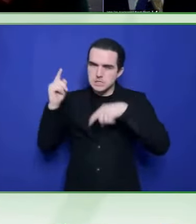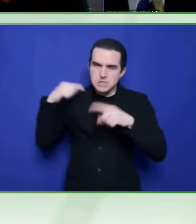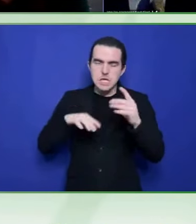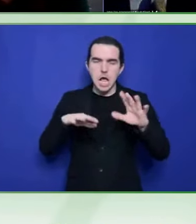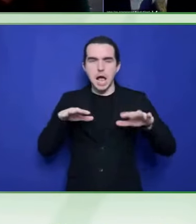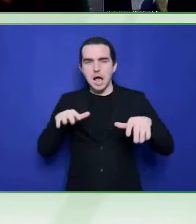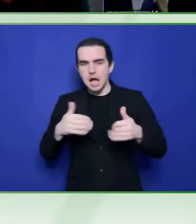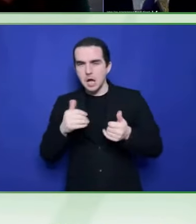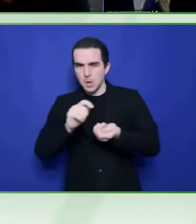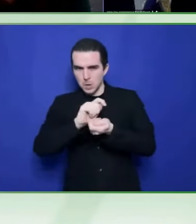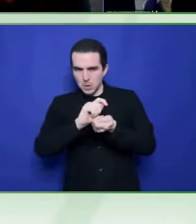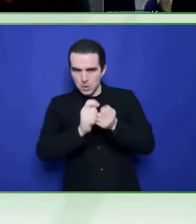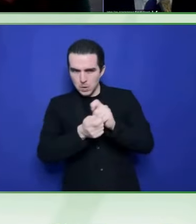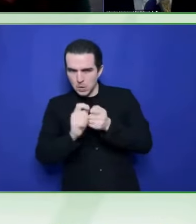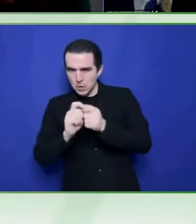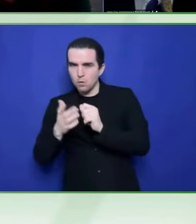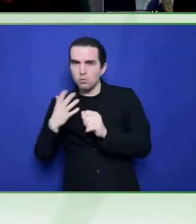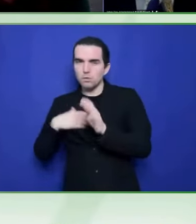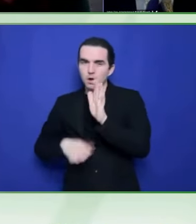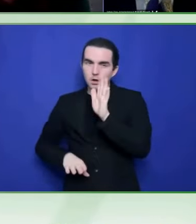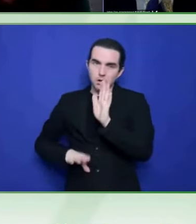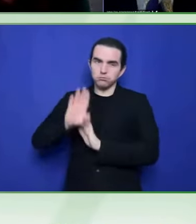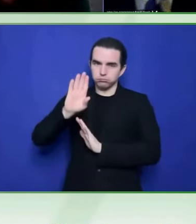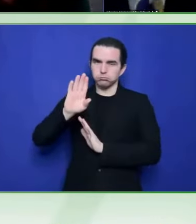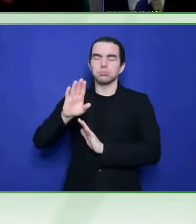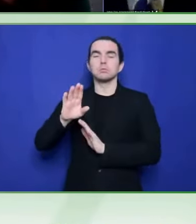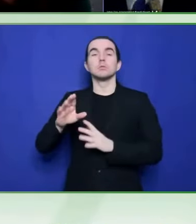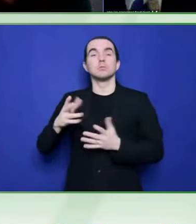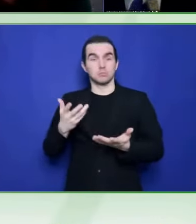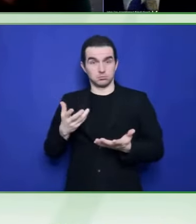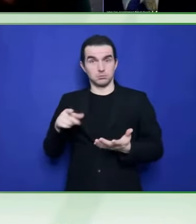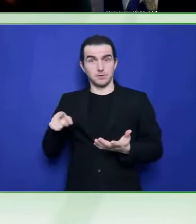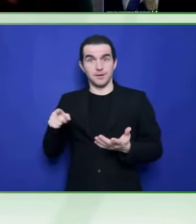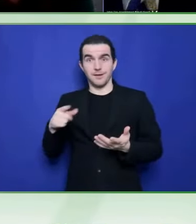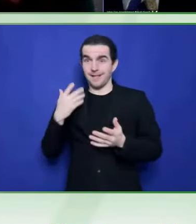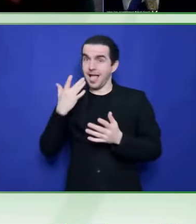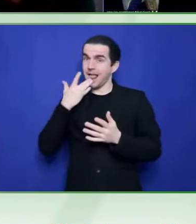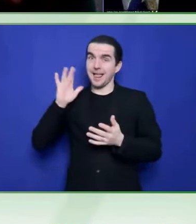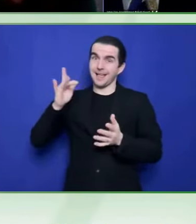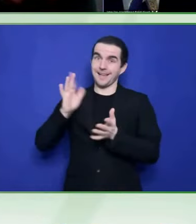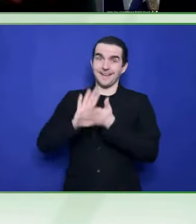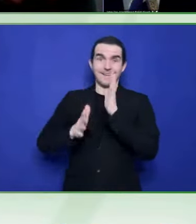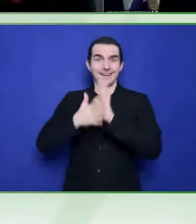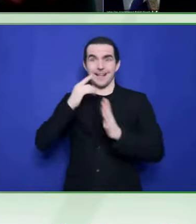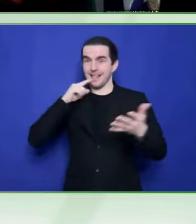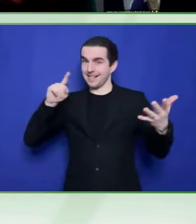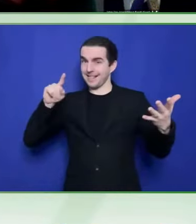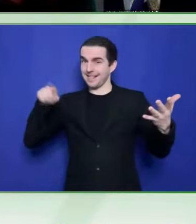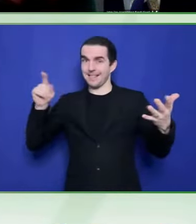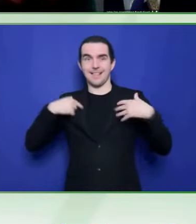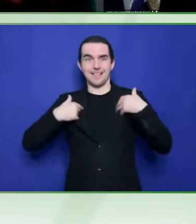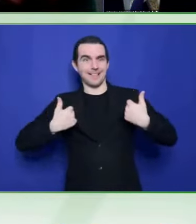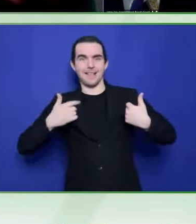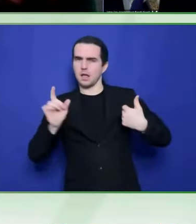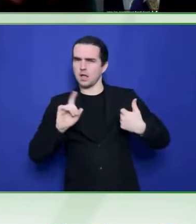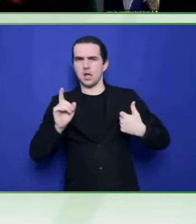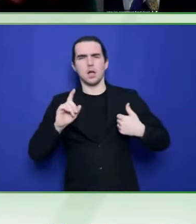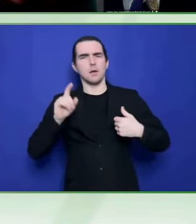we still have site visits with disabled people and we care about their feedback.